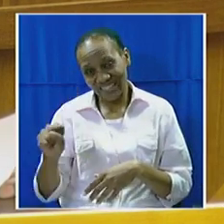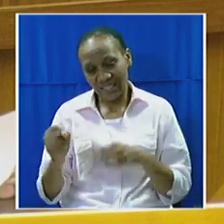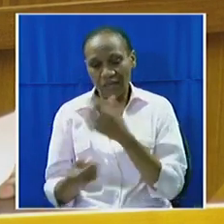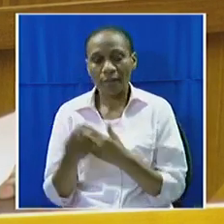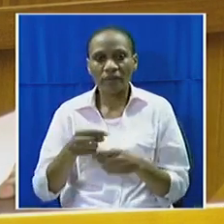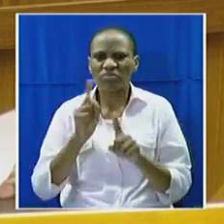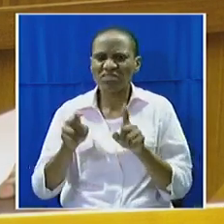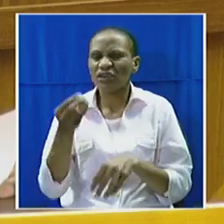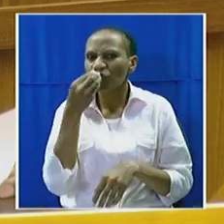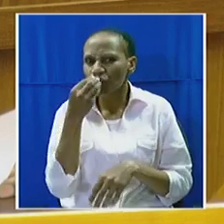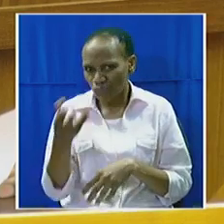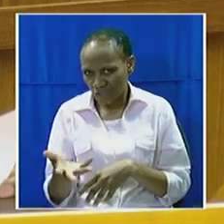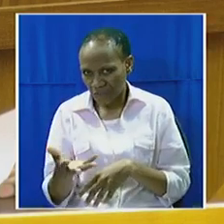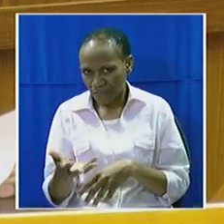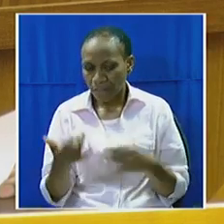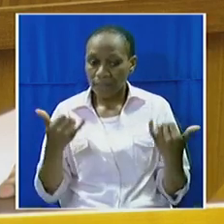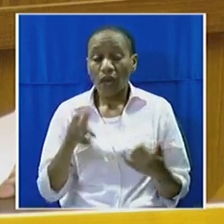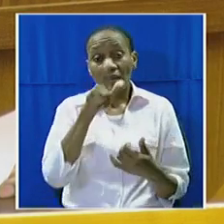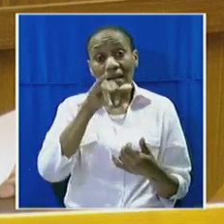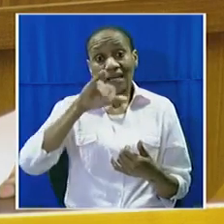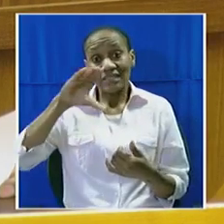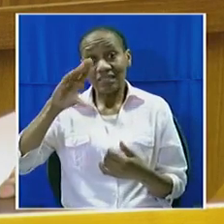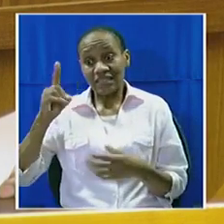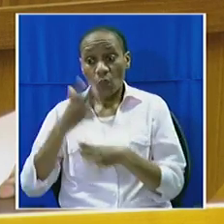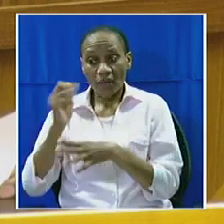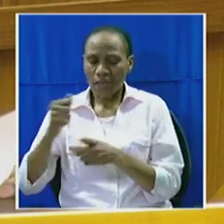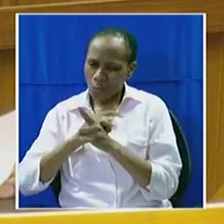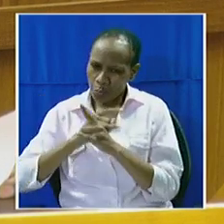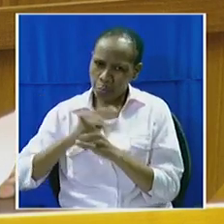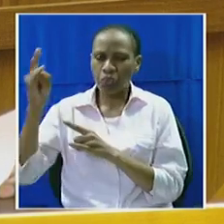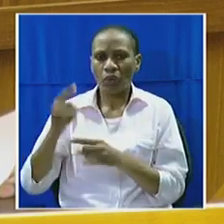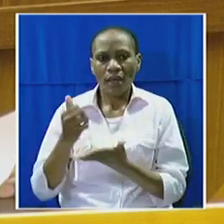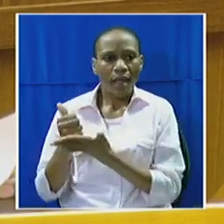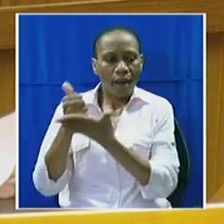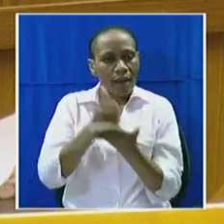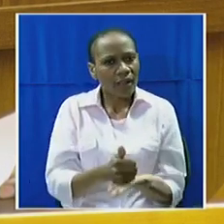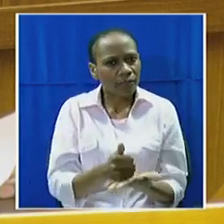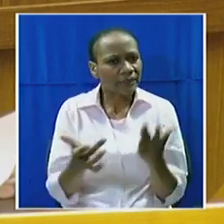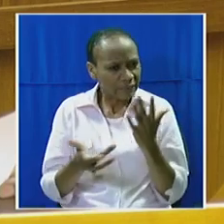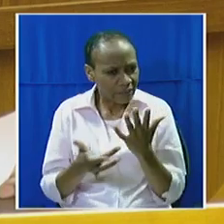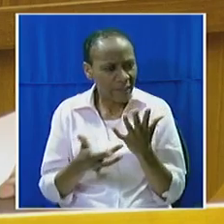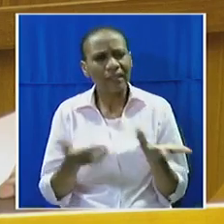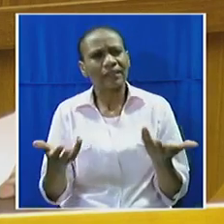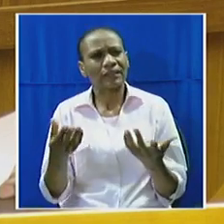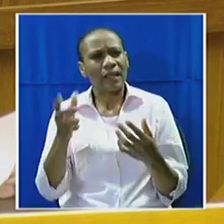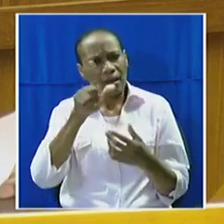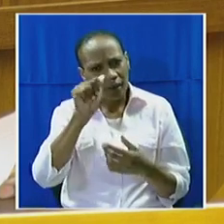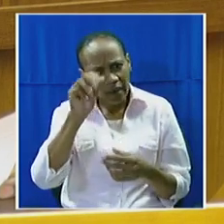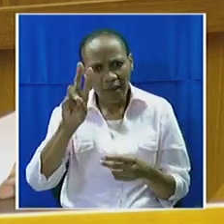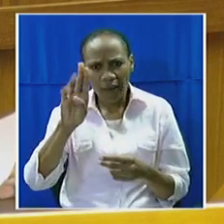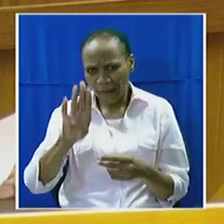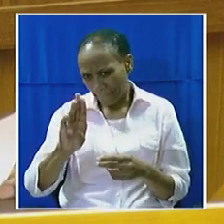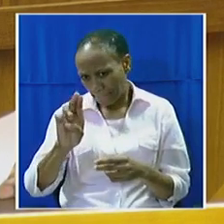companies. The success of the NICD provided its superior technical advantage and laboratory infrastructure to overcome the